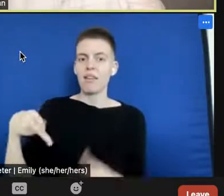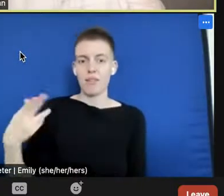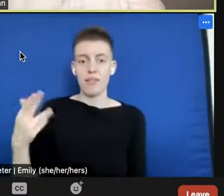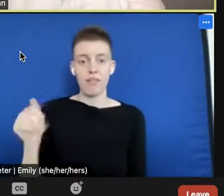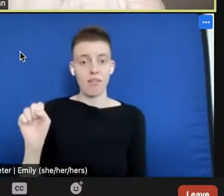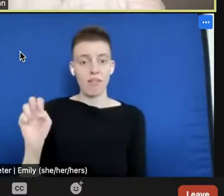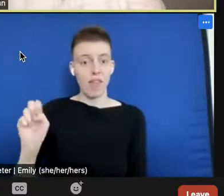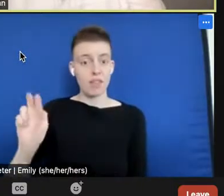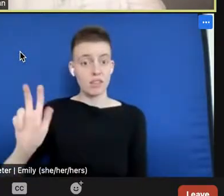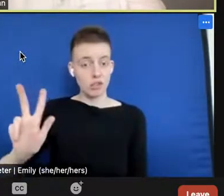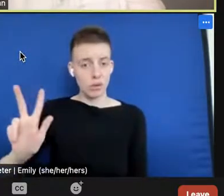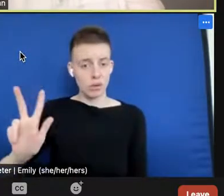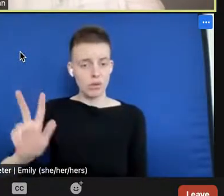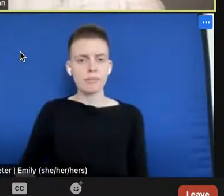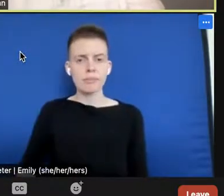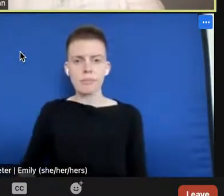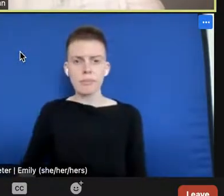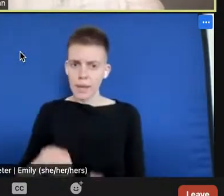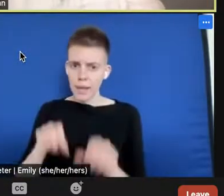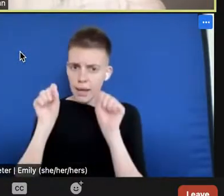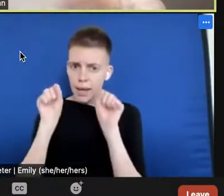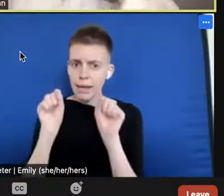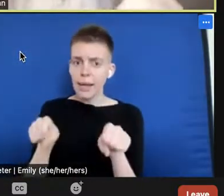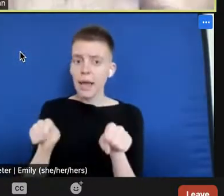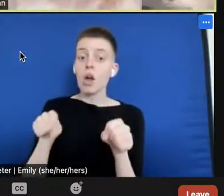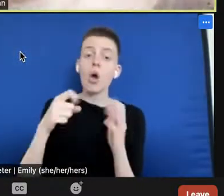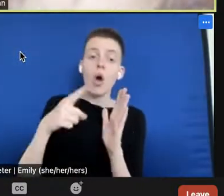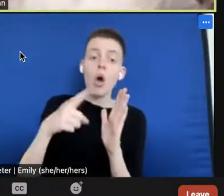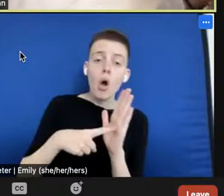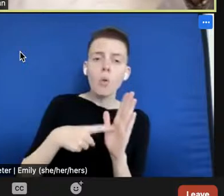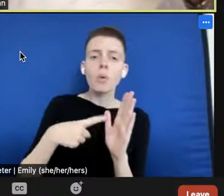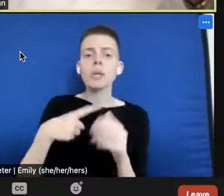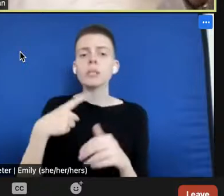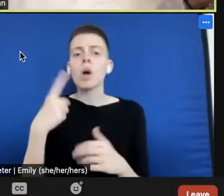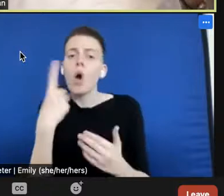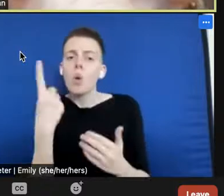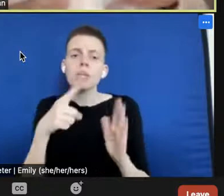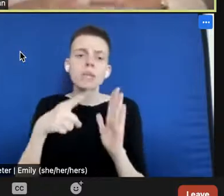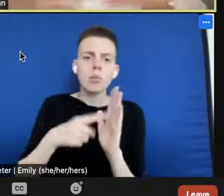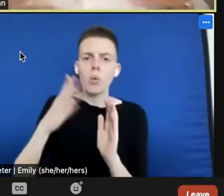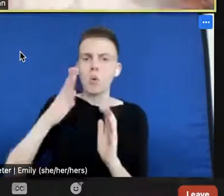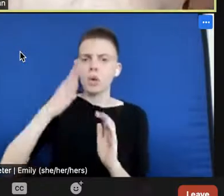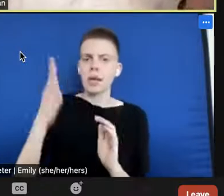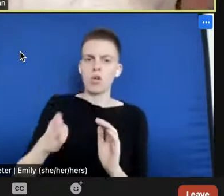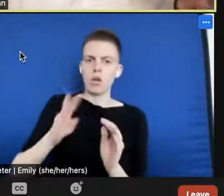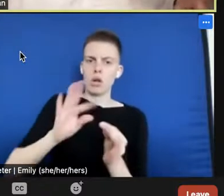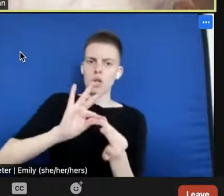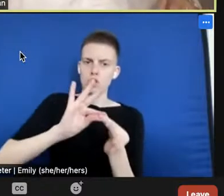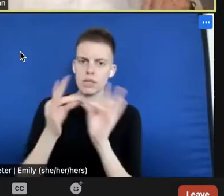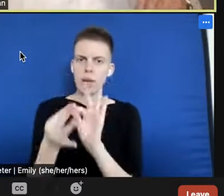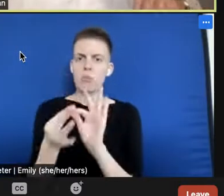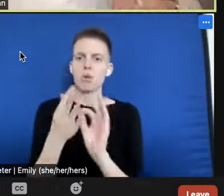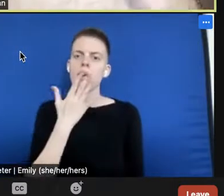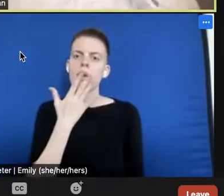interpret an object of any color or pattern. So now I give a child that like that girl had all those animal